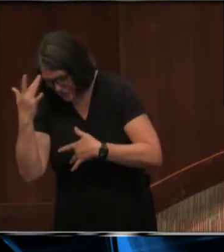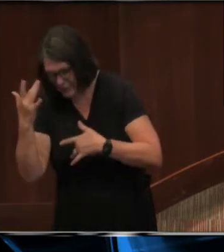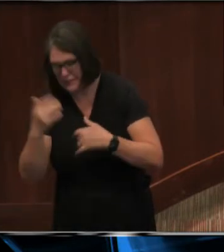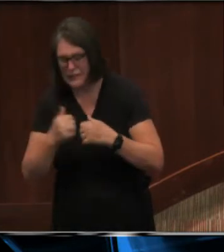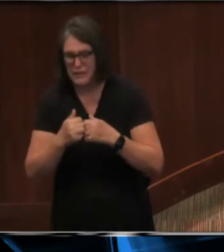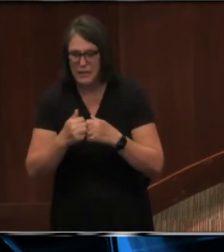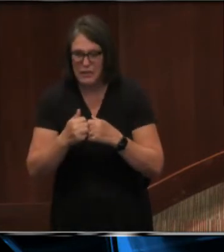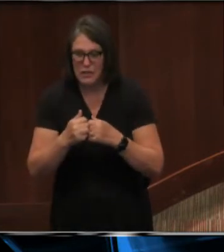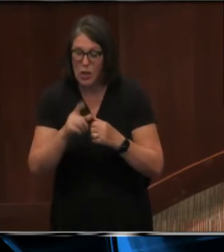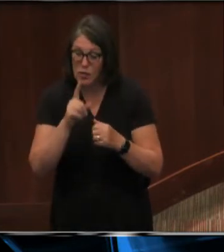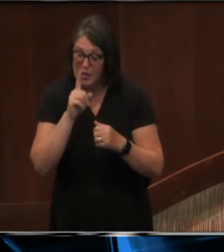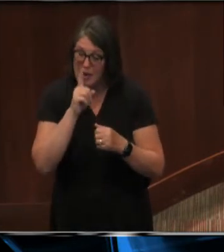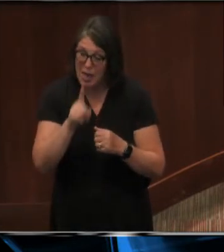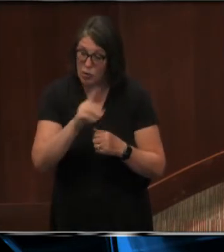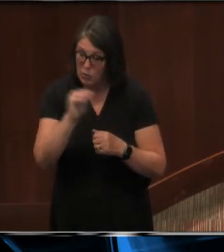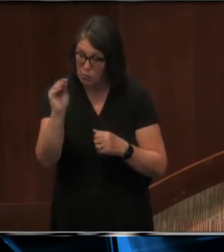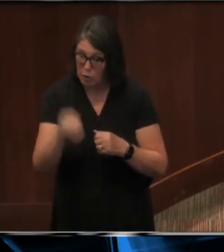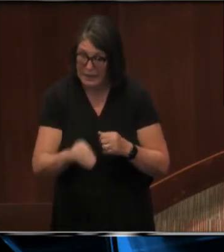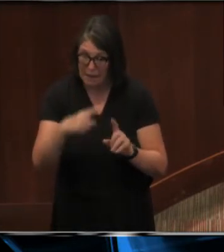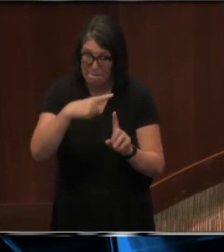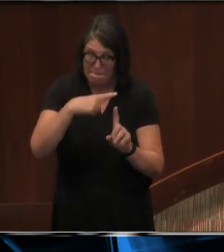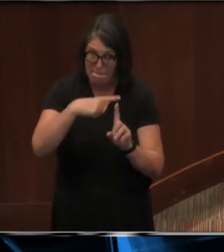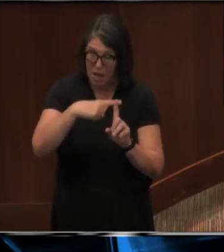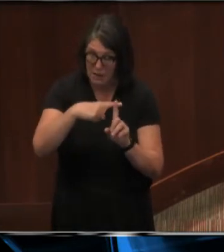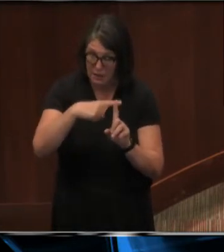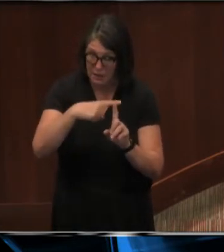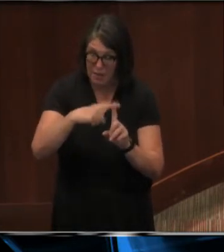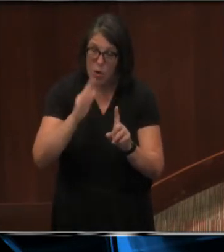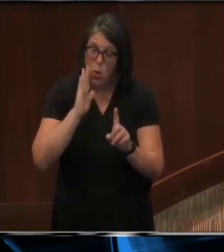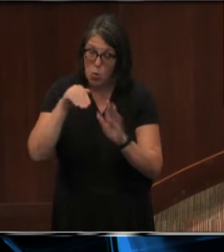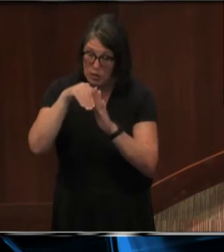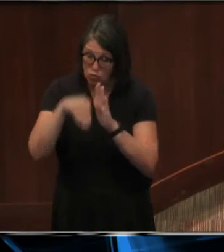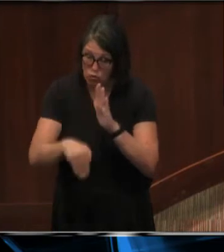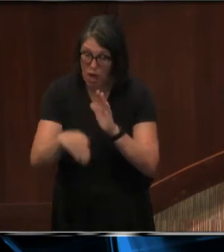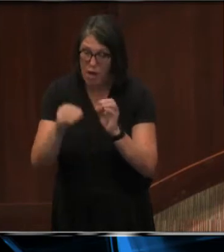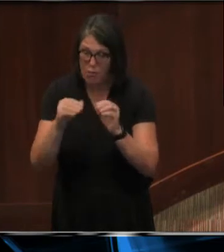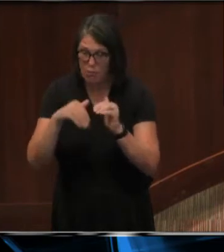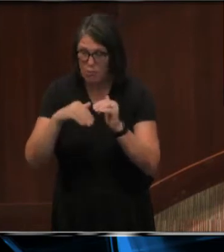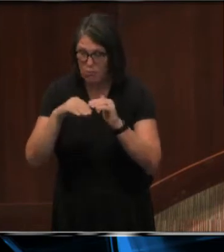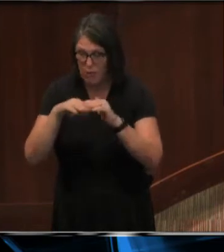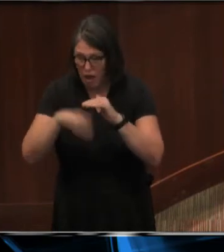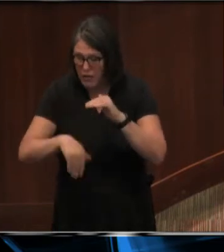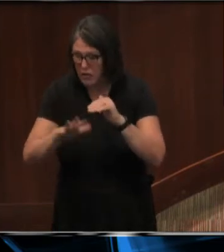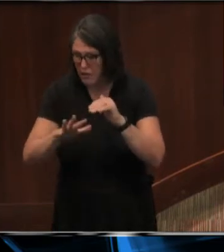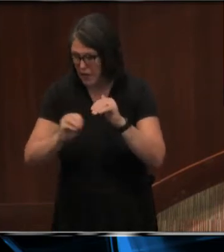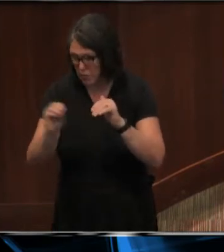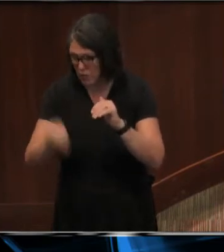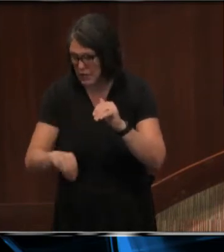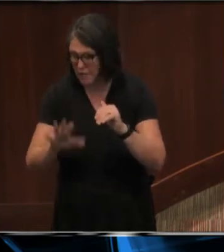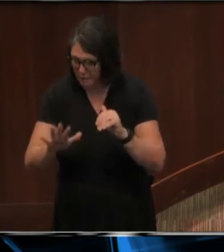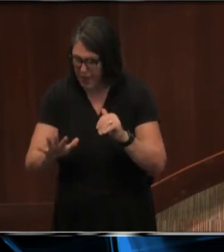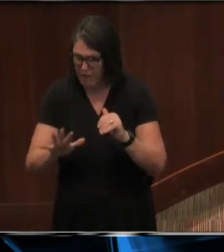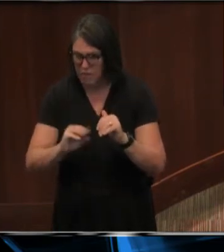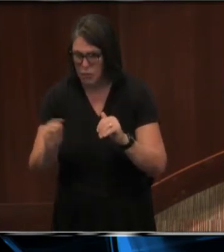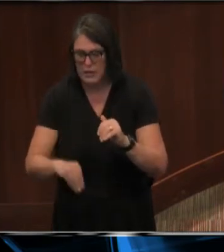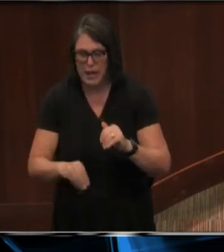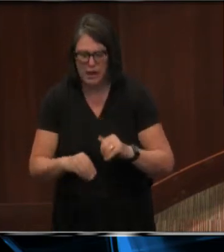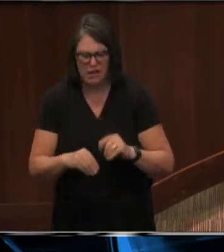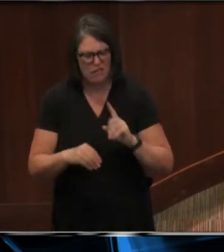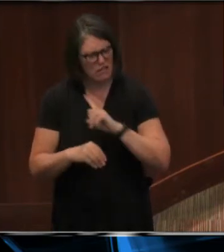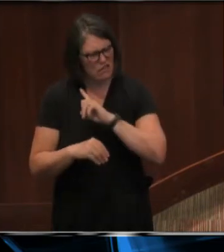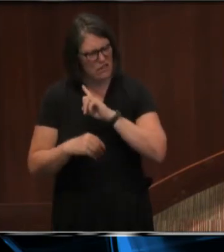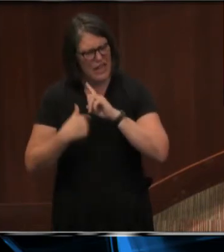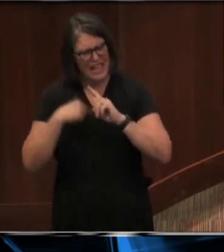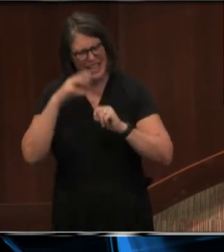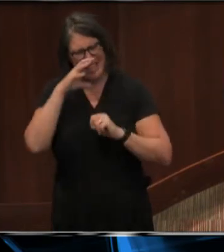actual percentage of positivity would drop under 5%. Okay. And I guess I'm